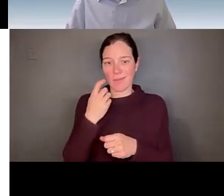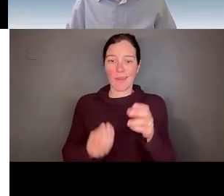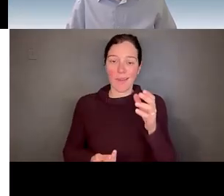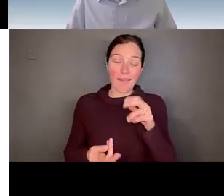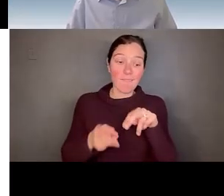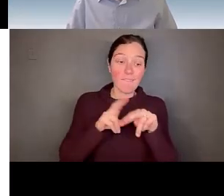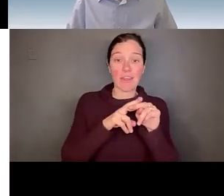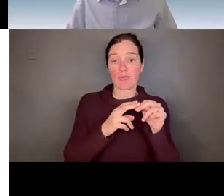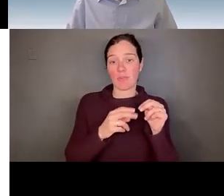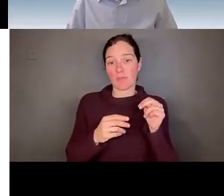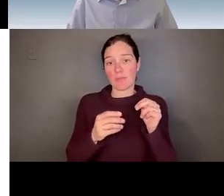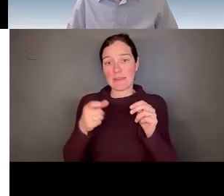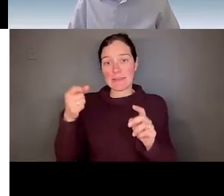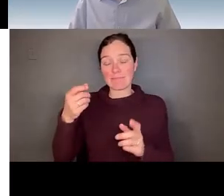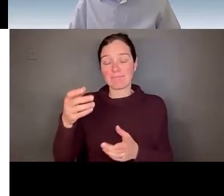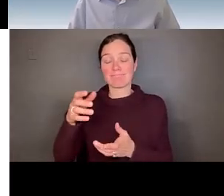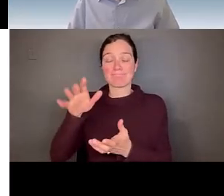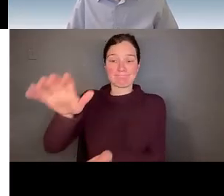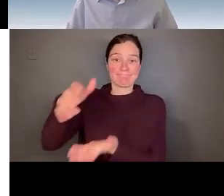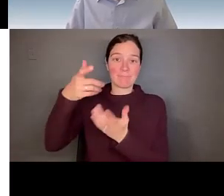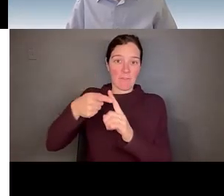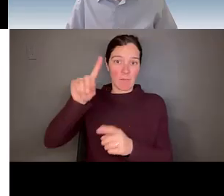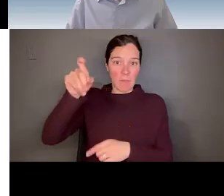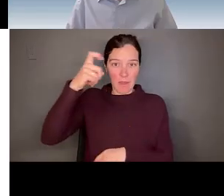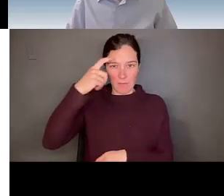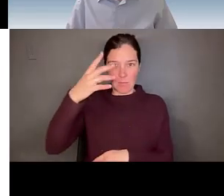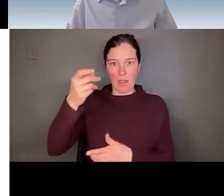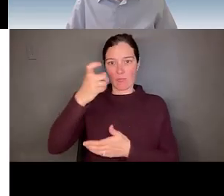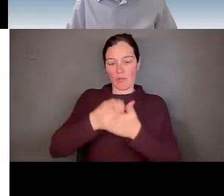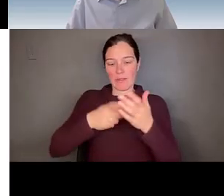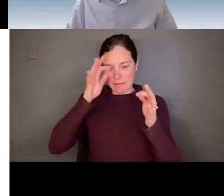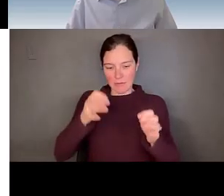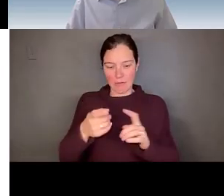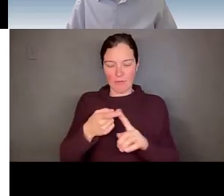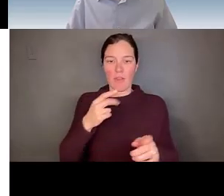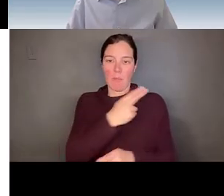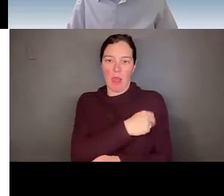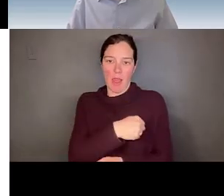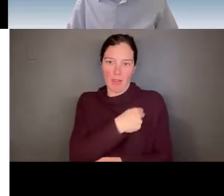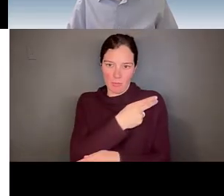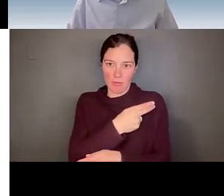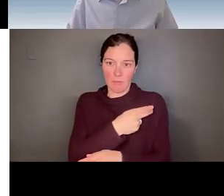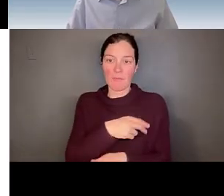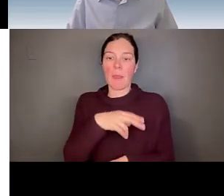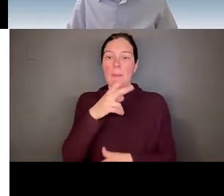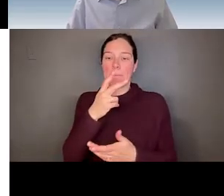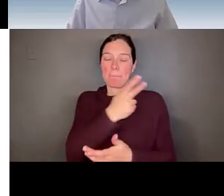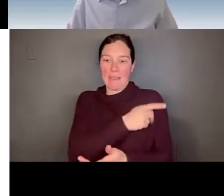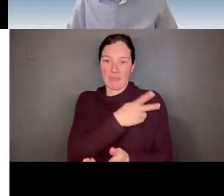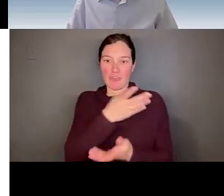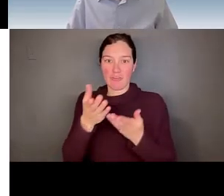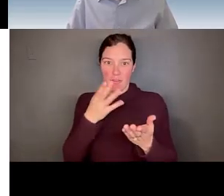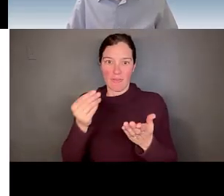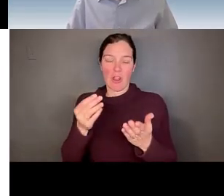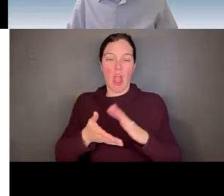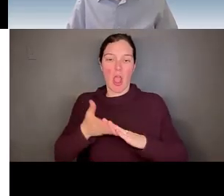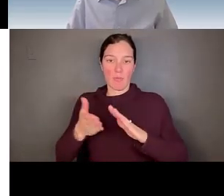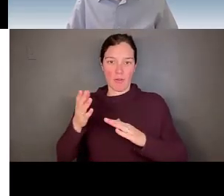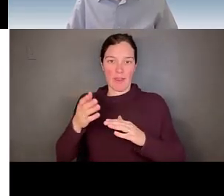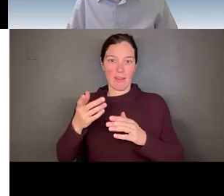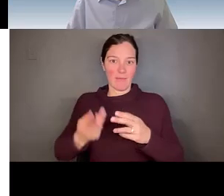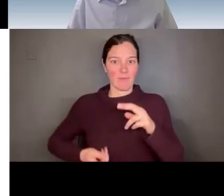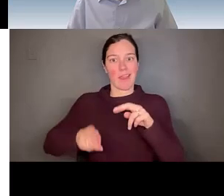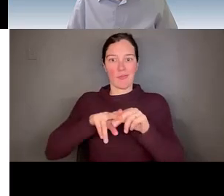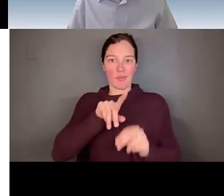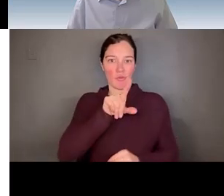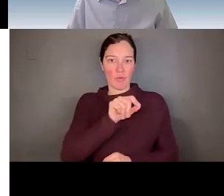inflation, stimulus funding, and of course, pricing decisions from our hospitals. Patient service and operating margins have increased from